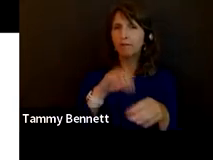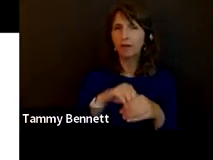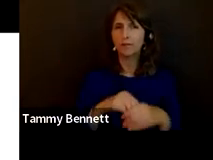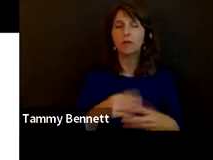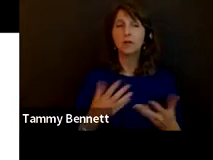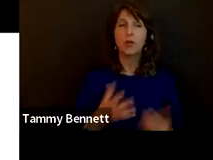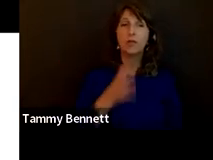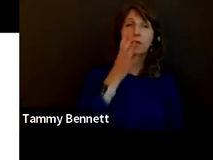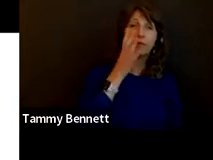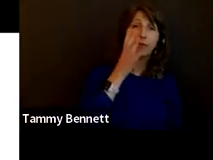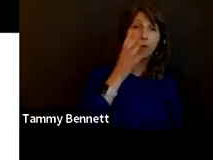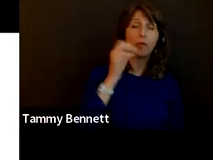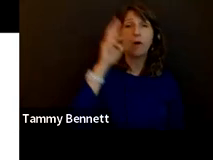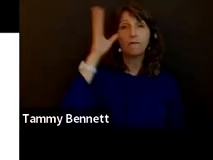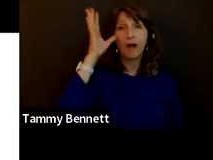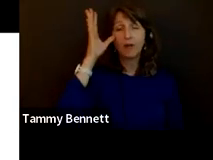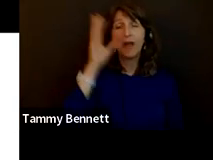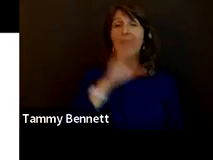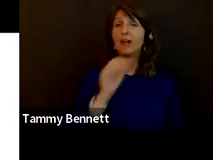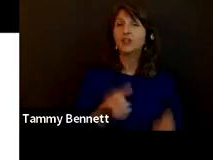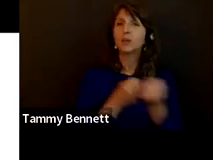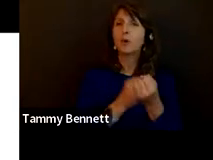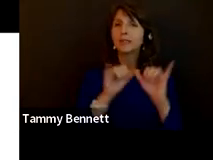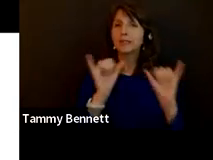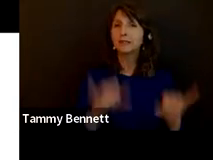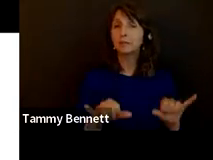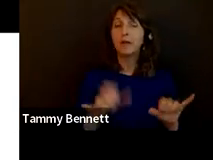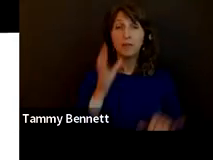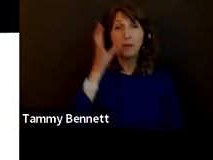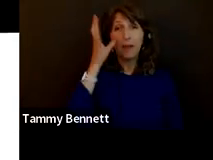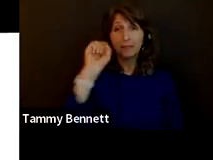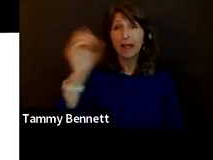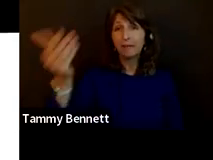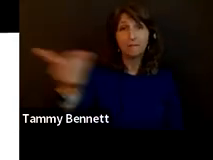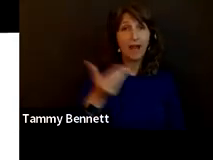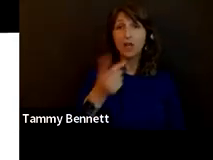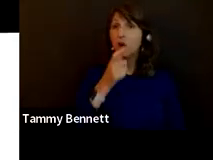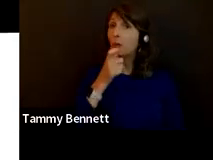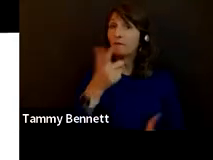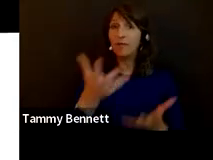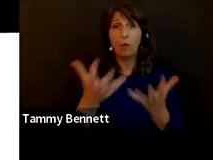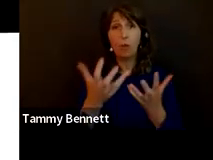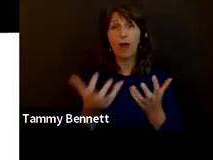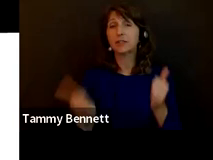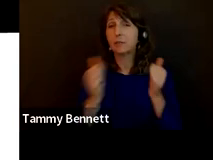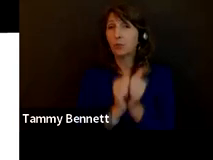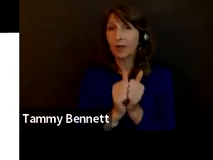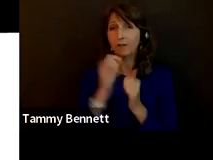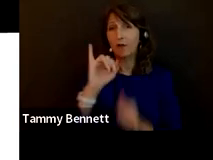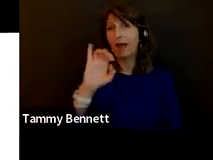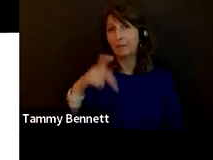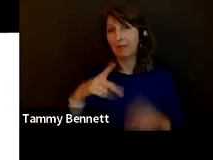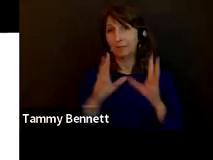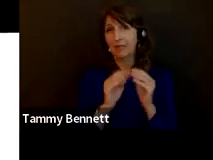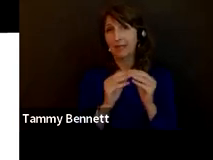system. A lot of people forget that parents are allowed to invite whoever they like to their own IEP meetings for their children to help them make decisions, to bounce things off